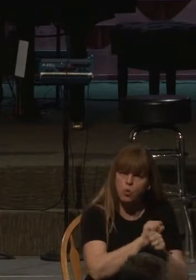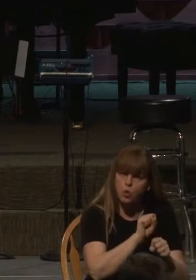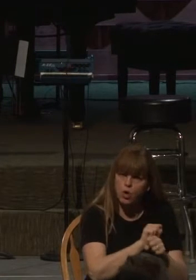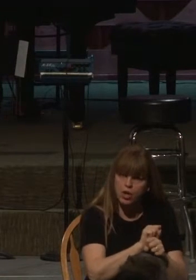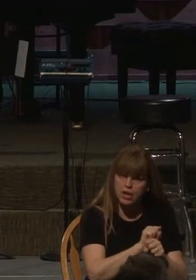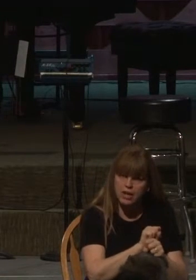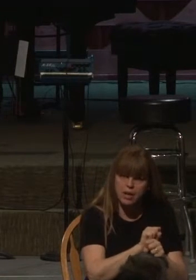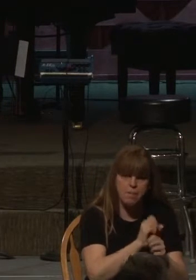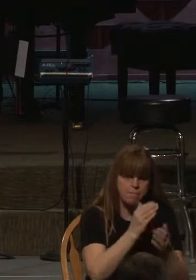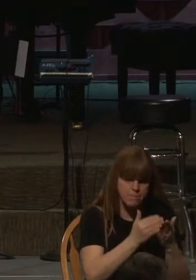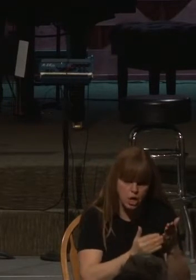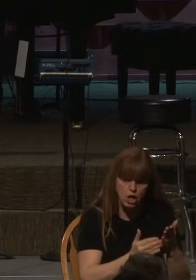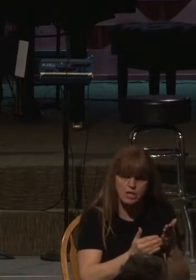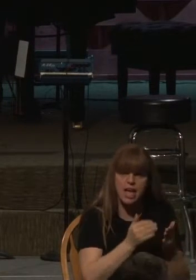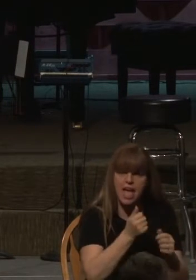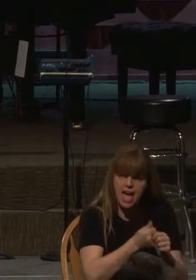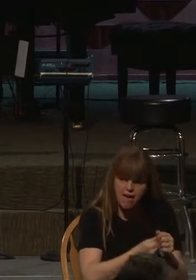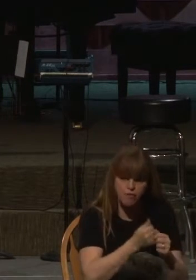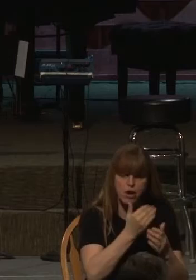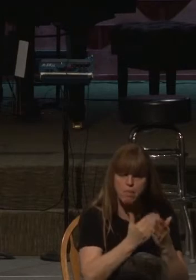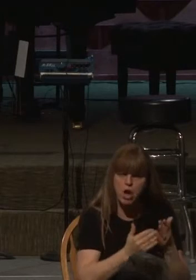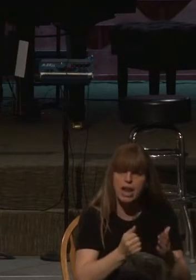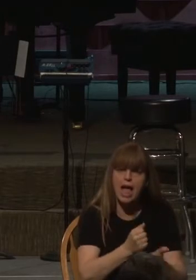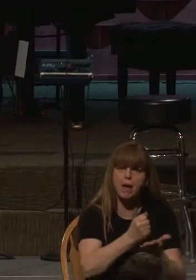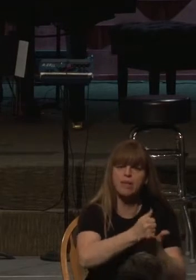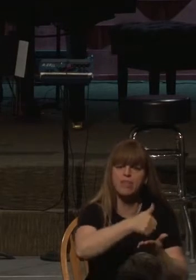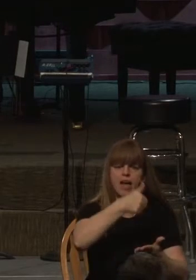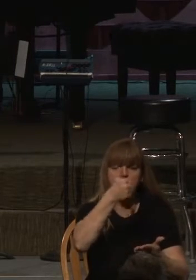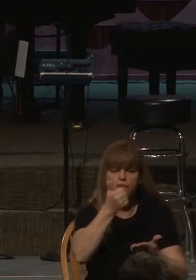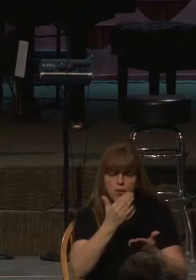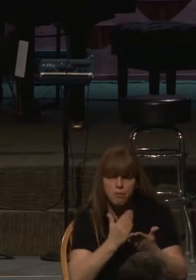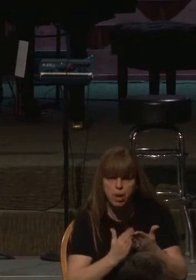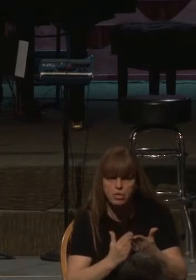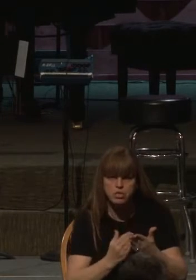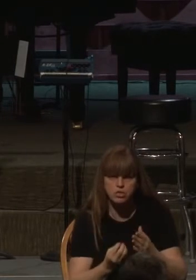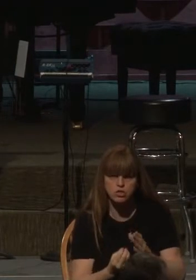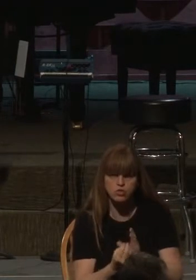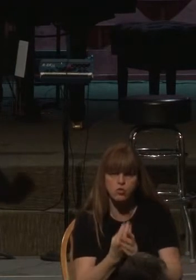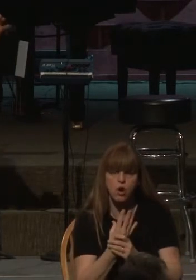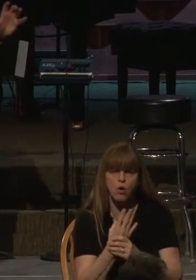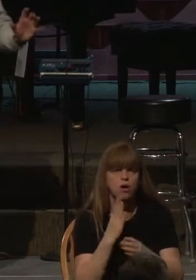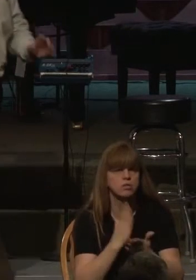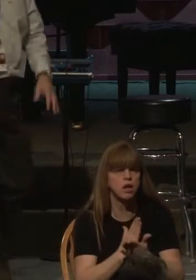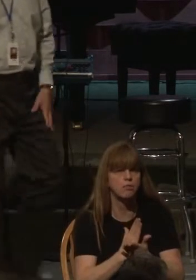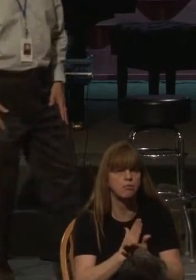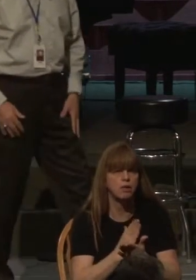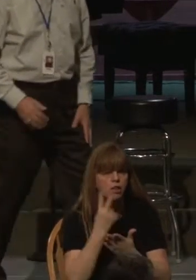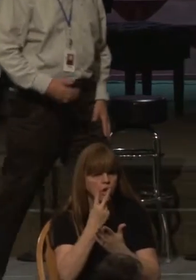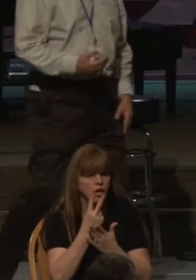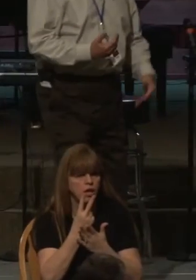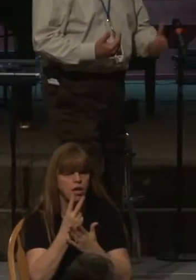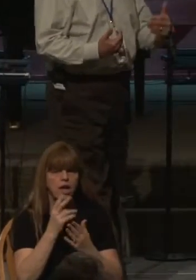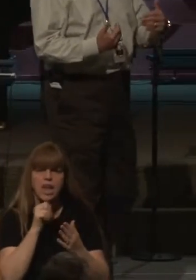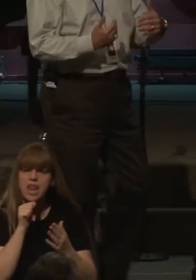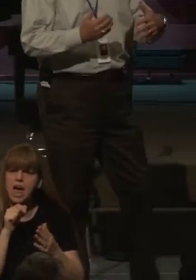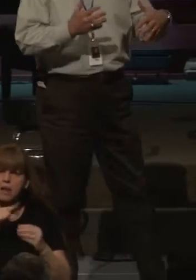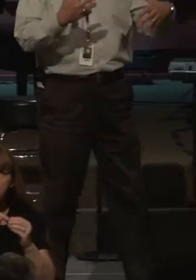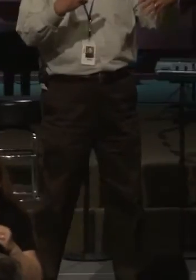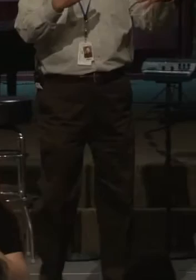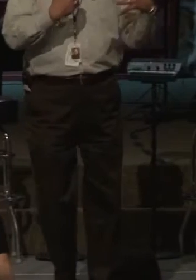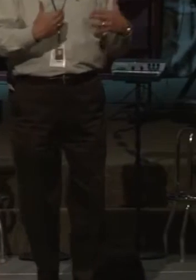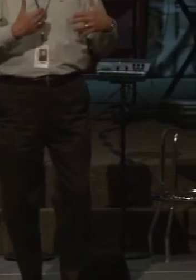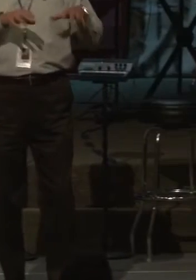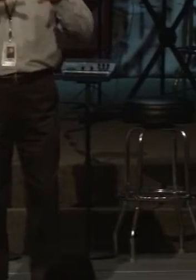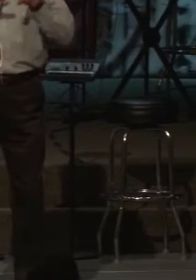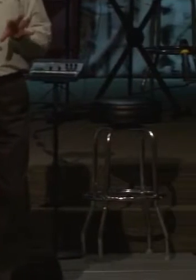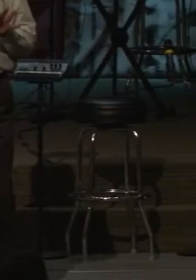health. Each part helping the other parts to grow. Whoa, hey, stop. Look, it's not just about you doing, you